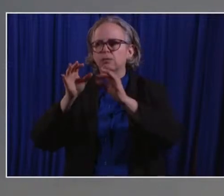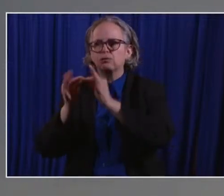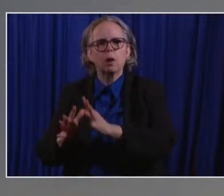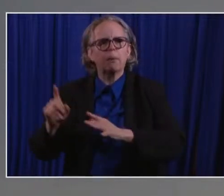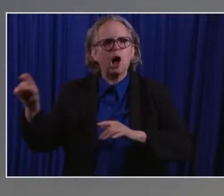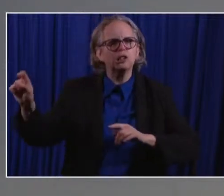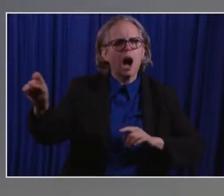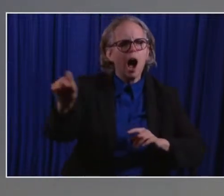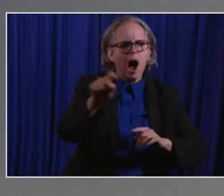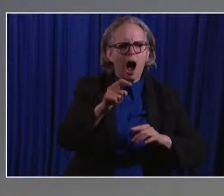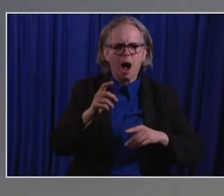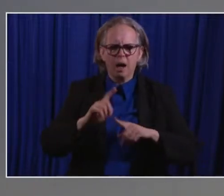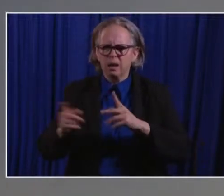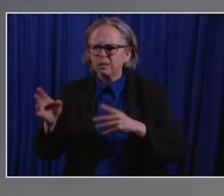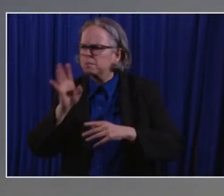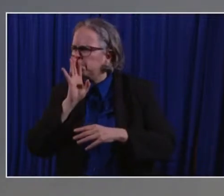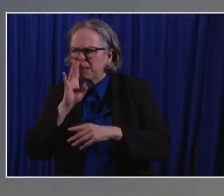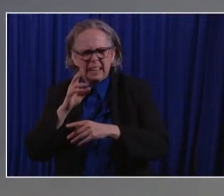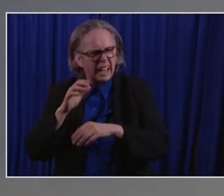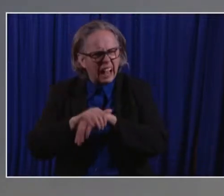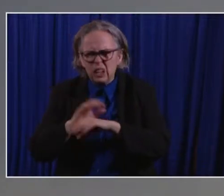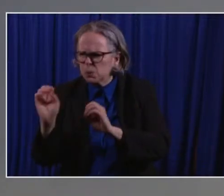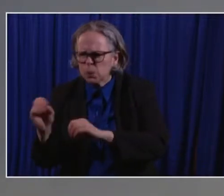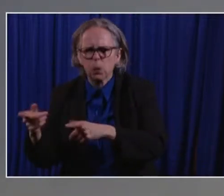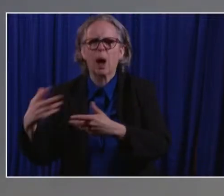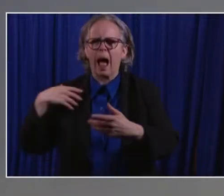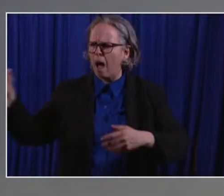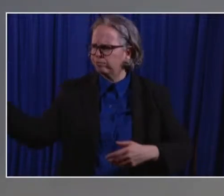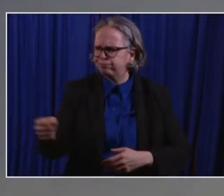you will always find someone here that can help you.